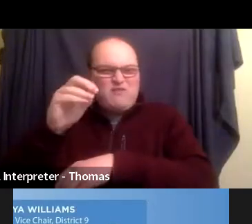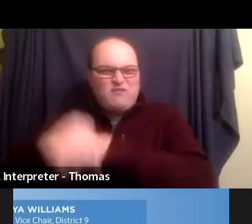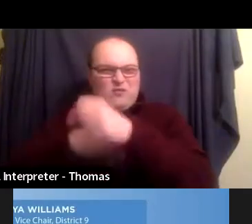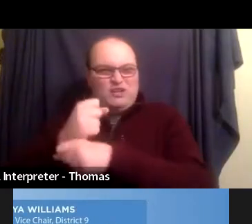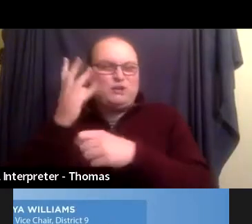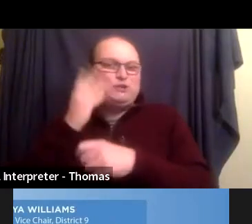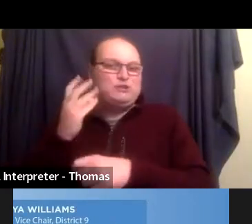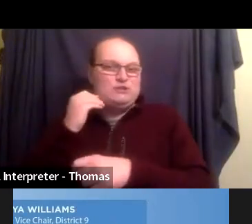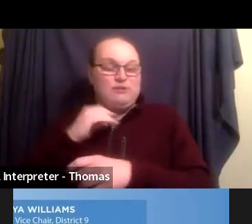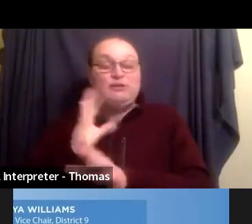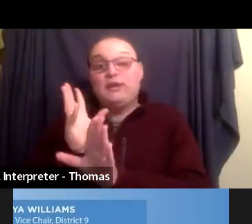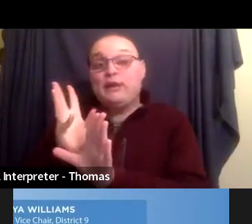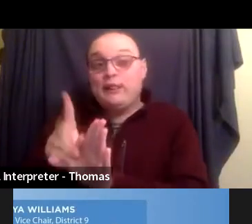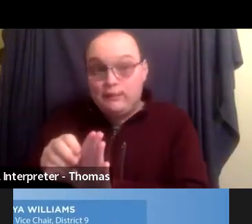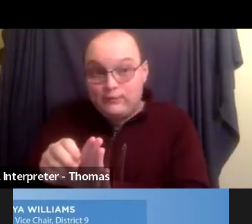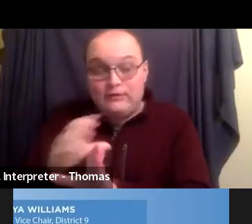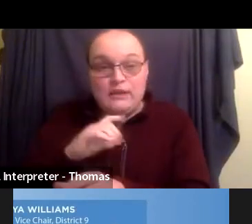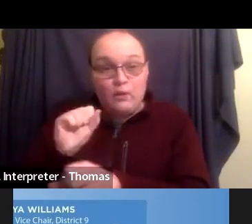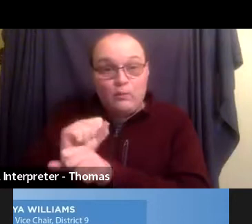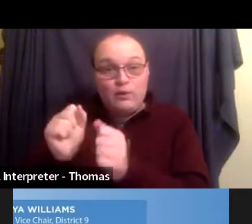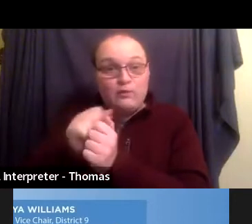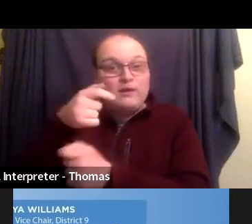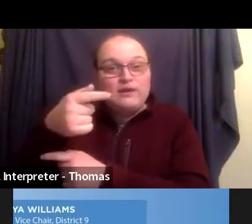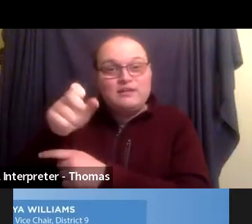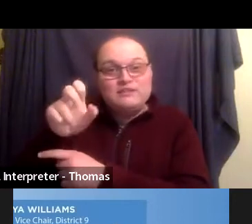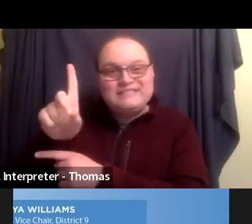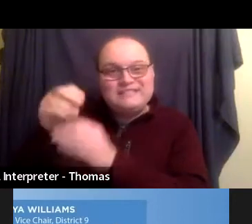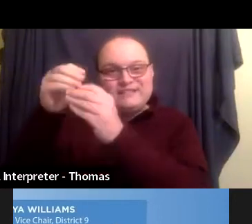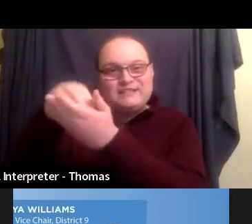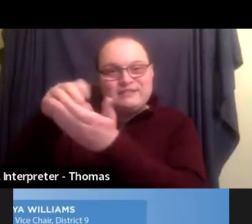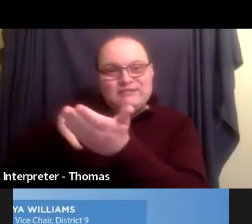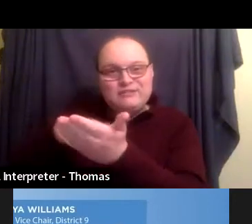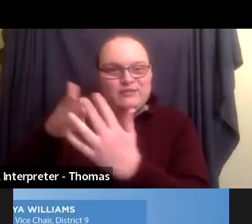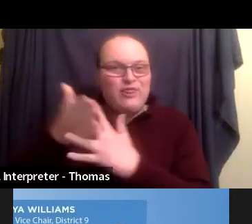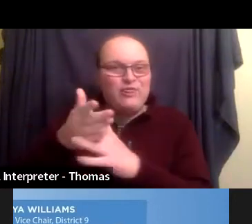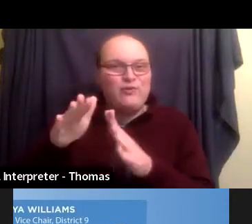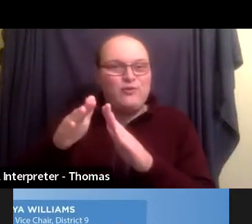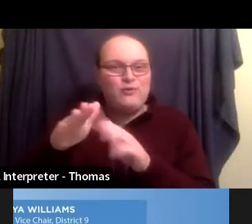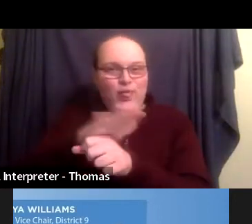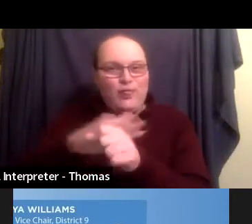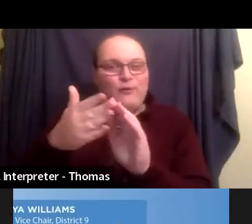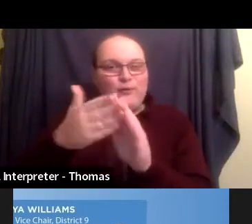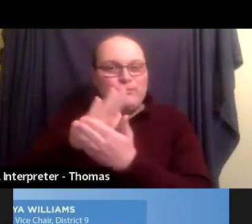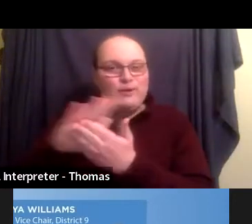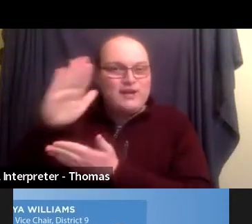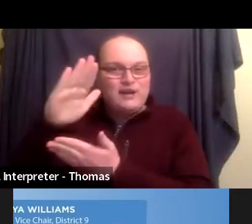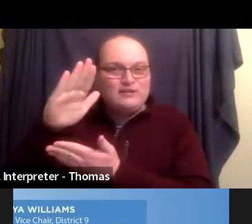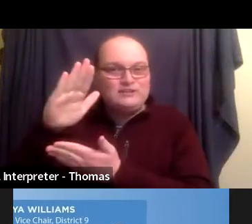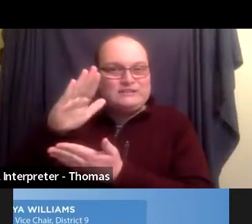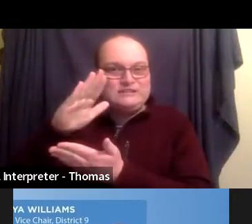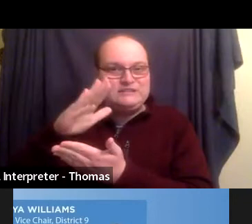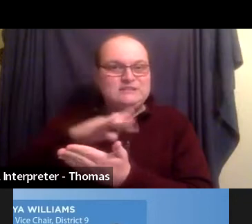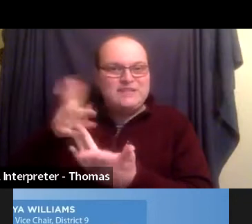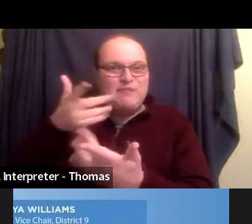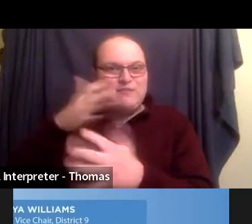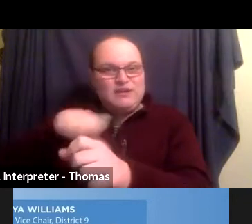experience, including working with GED students through a local community college that were